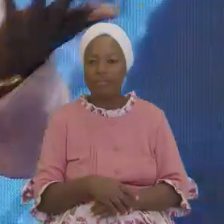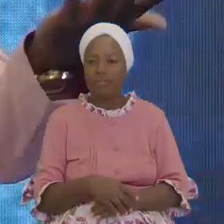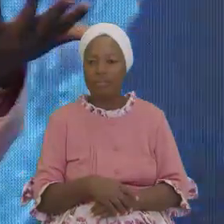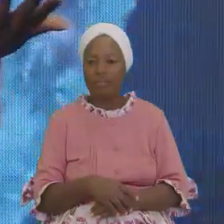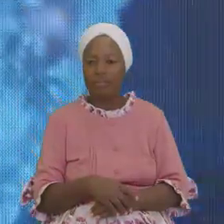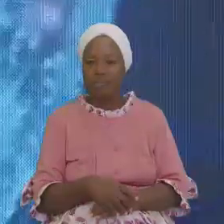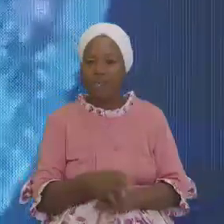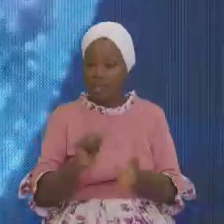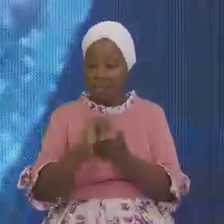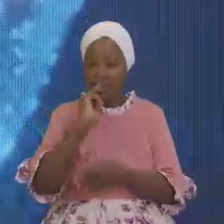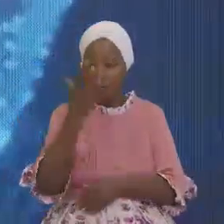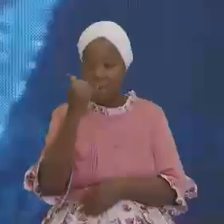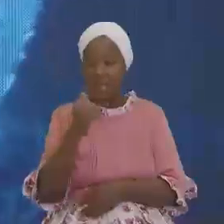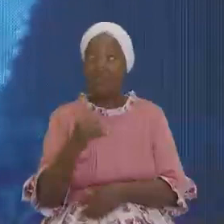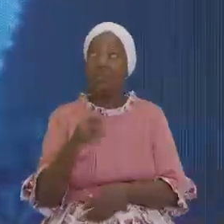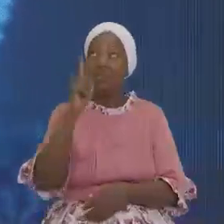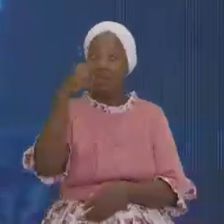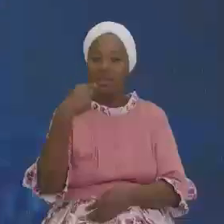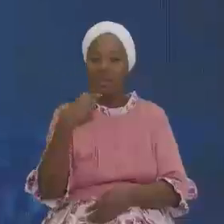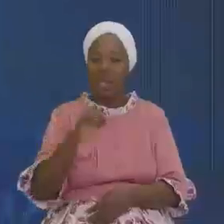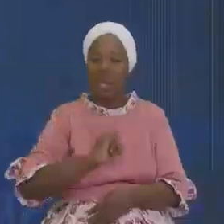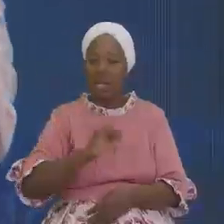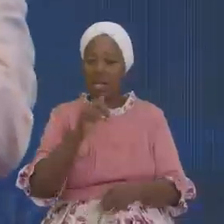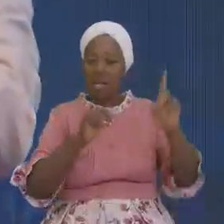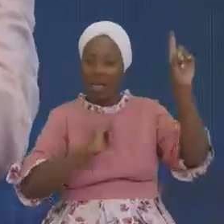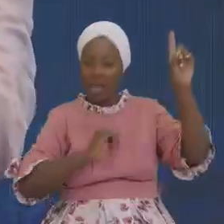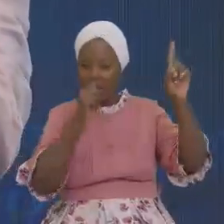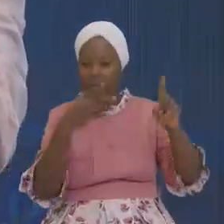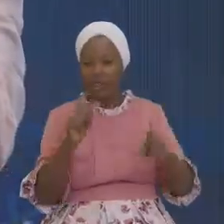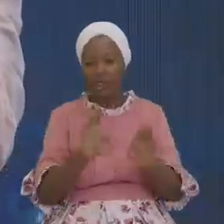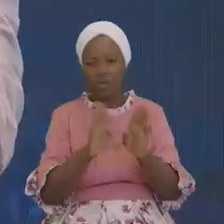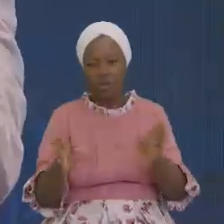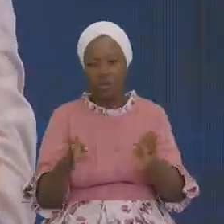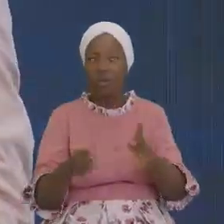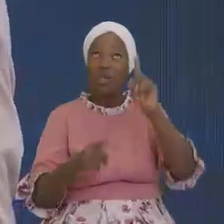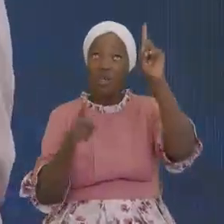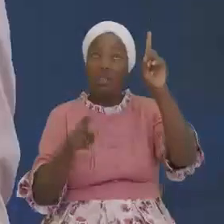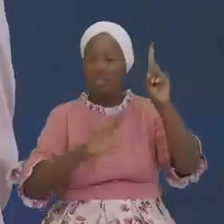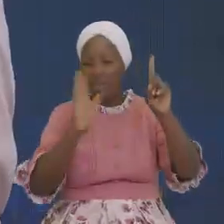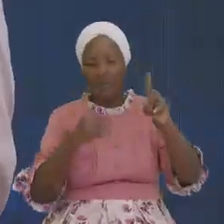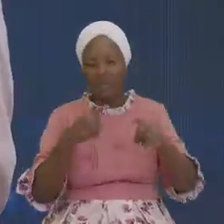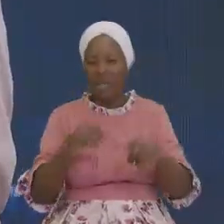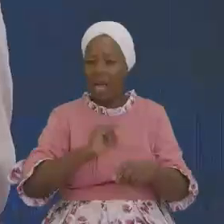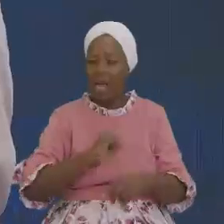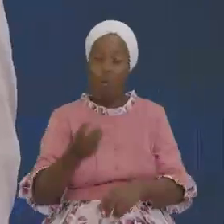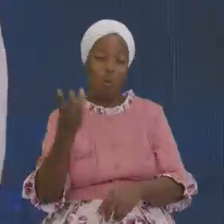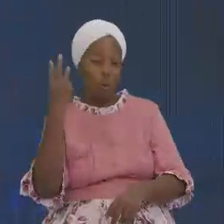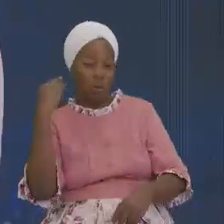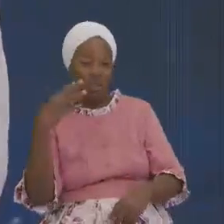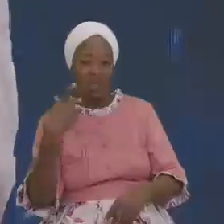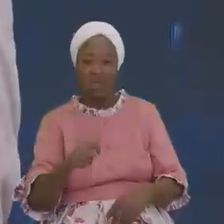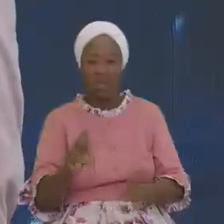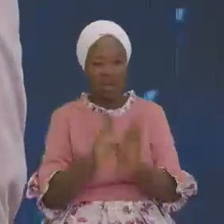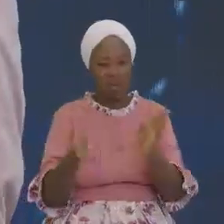That's why it says, I am the door. He didn't say, I was the door. He